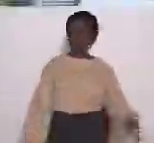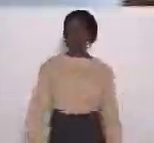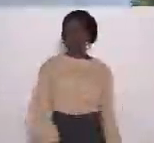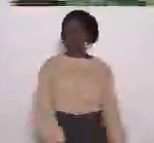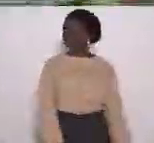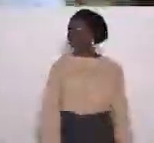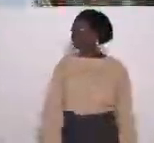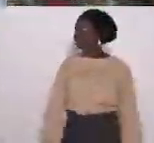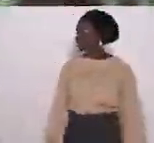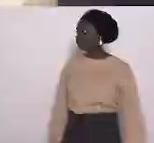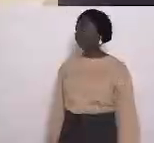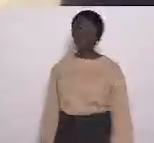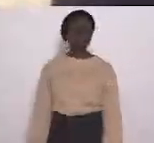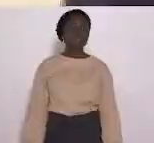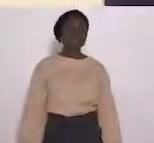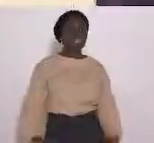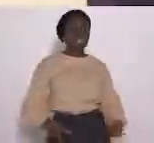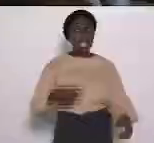come